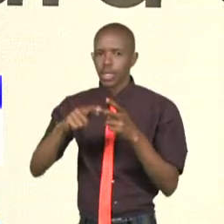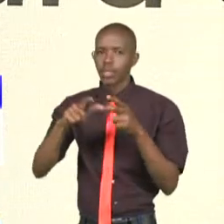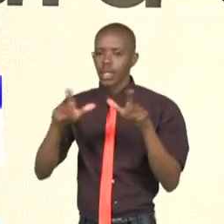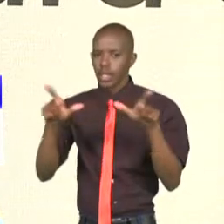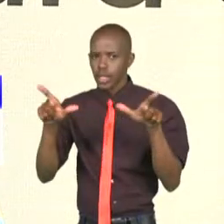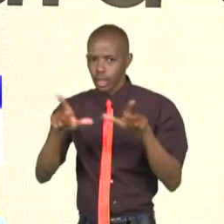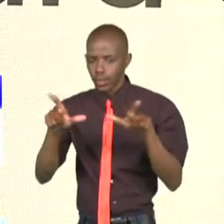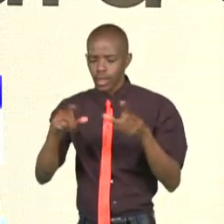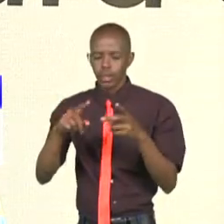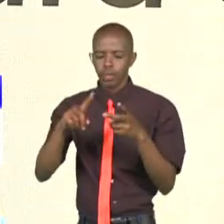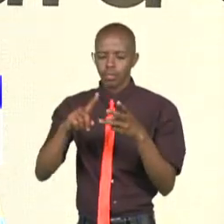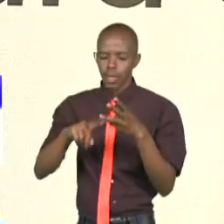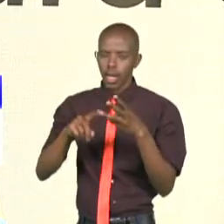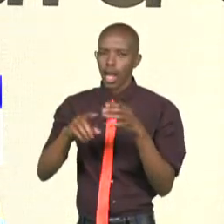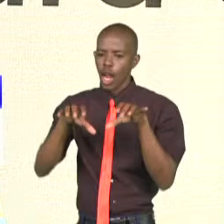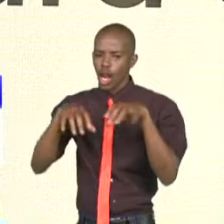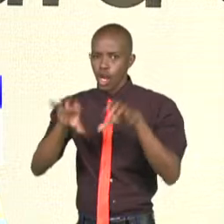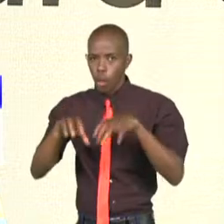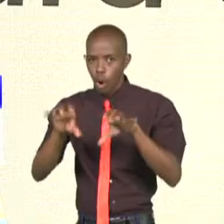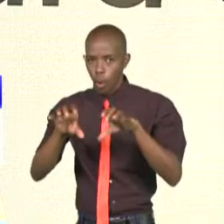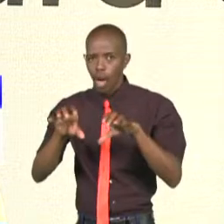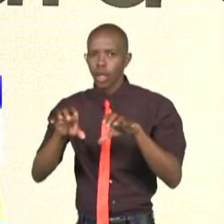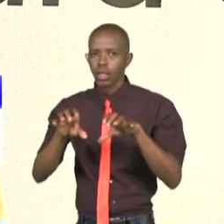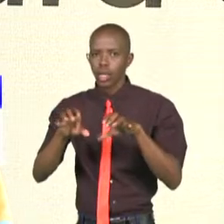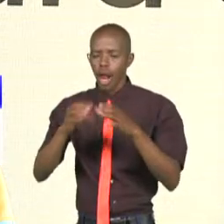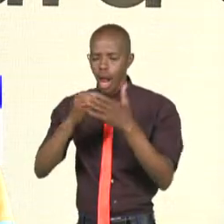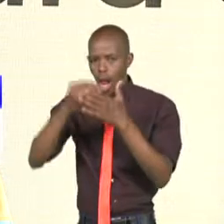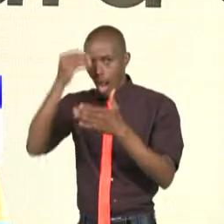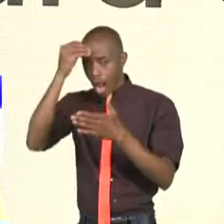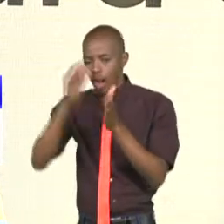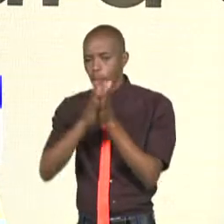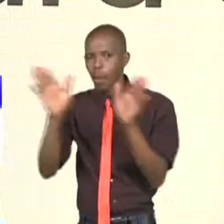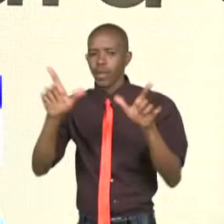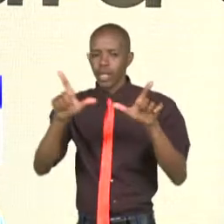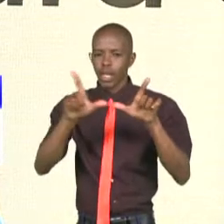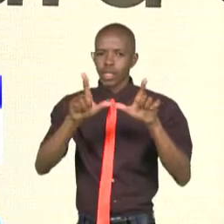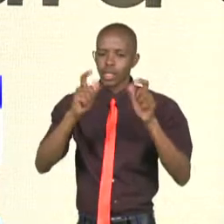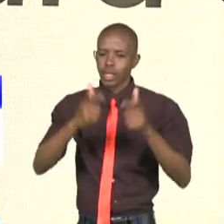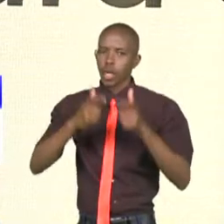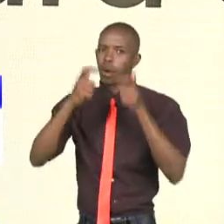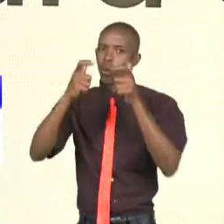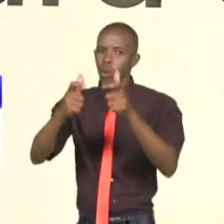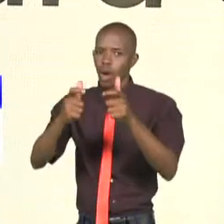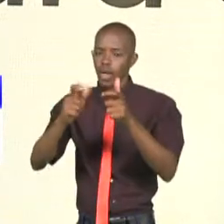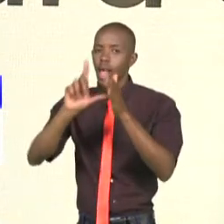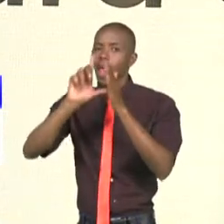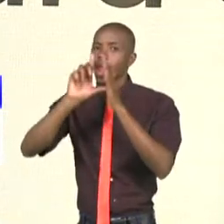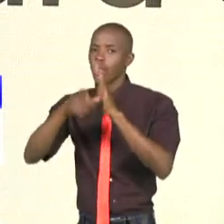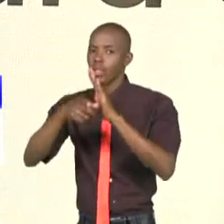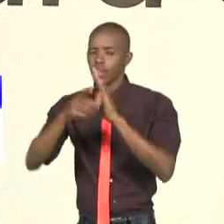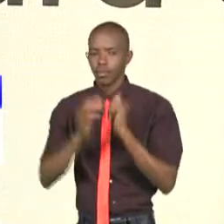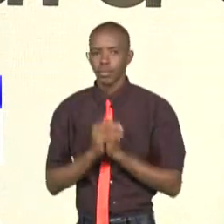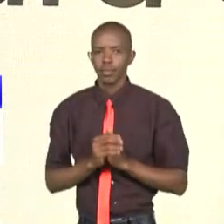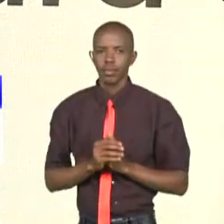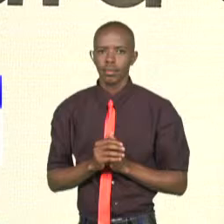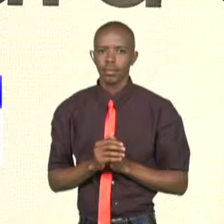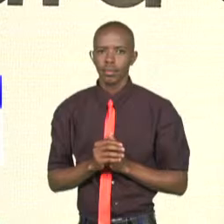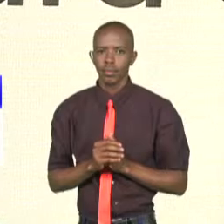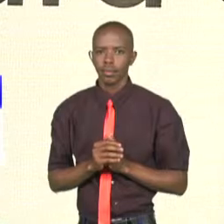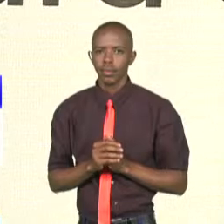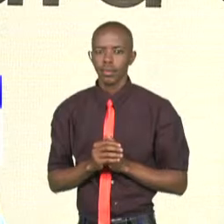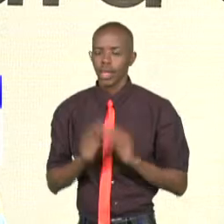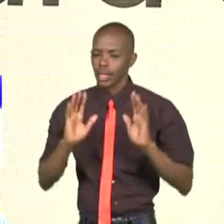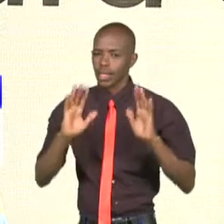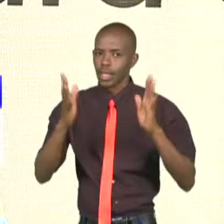also diploma, undergoing a public licensing award. And after this